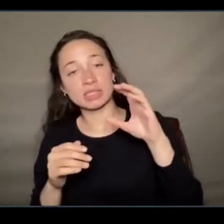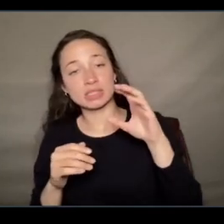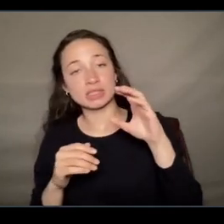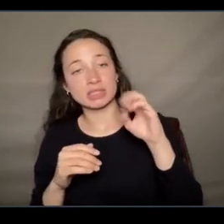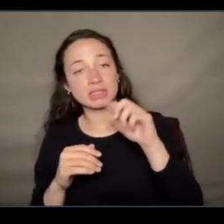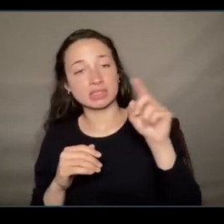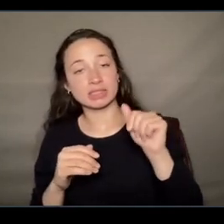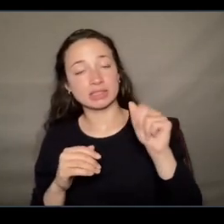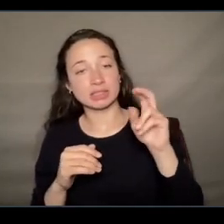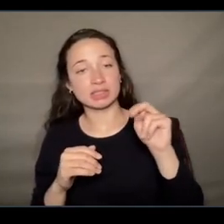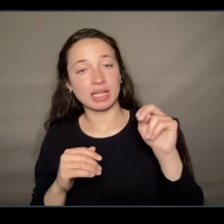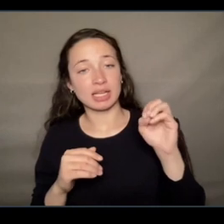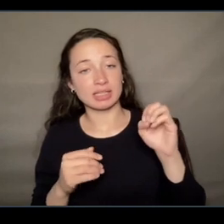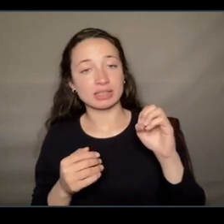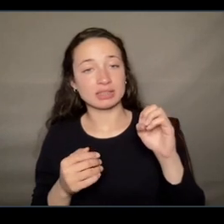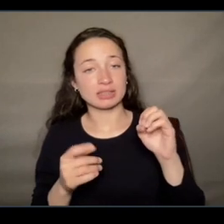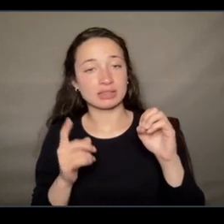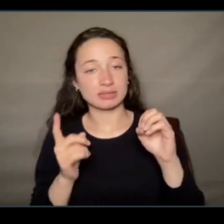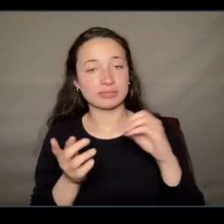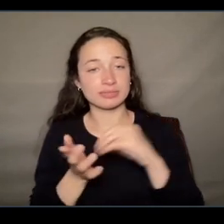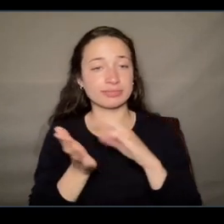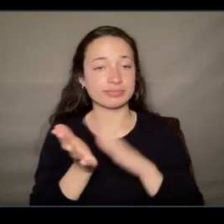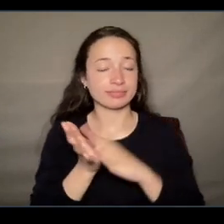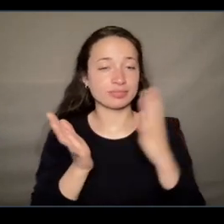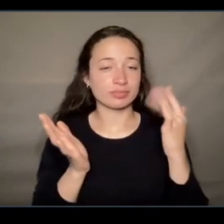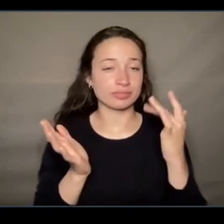Cézanne is noted because